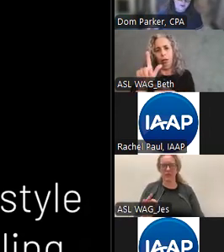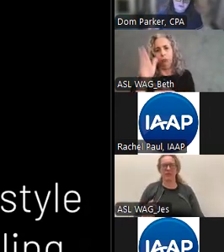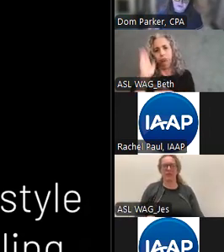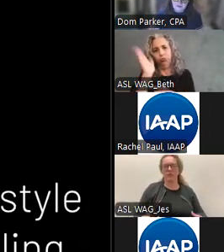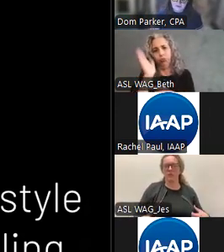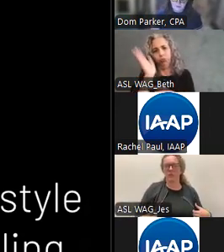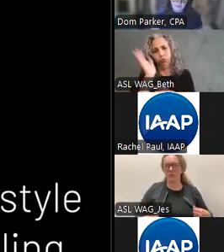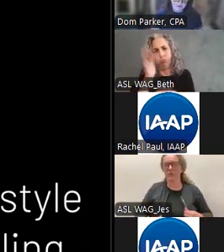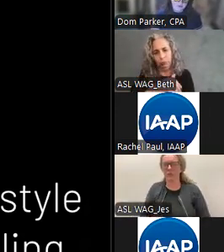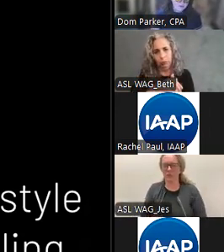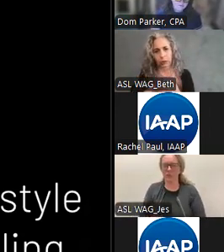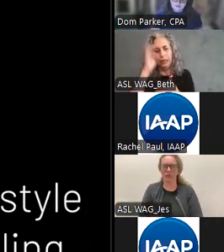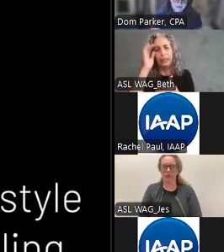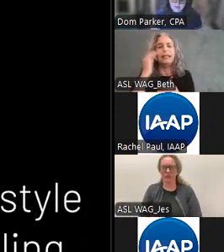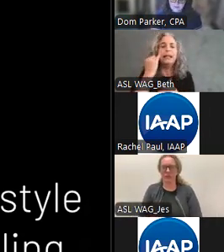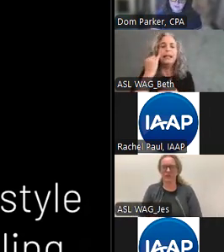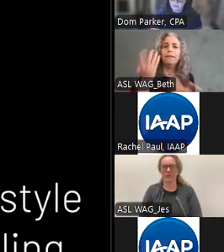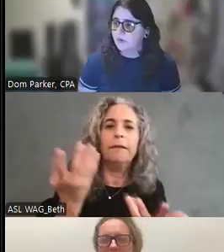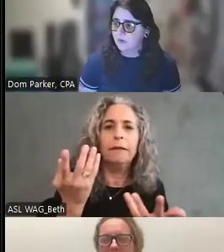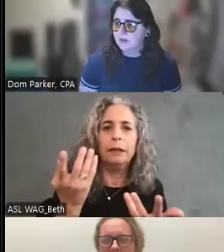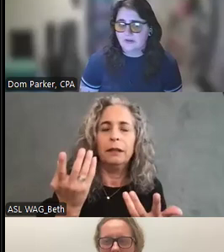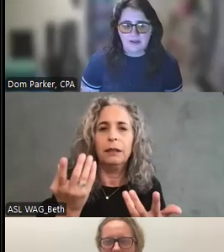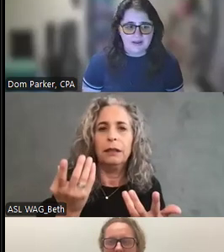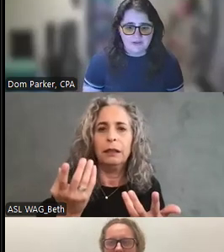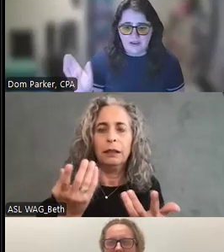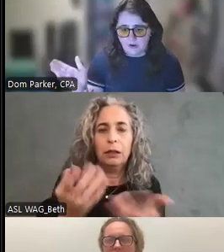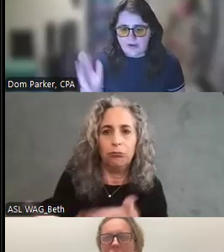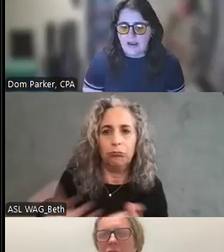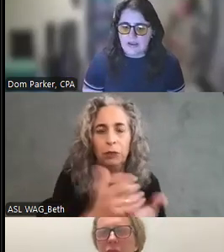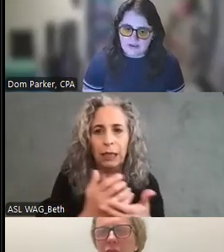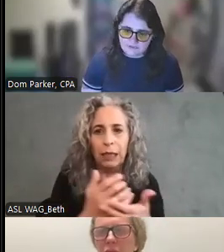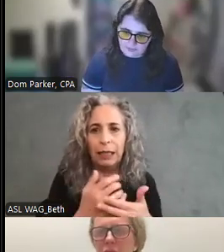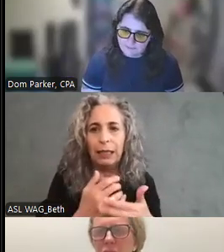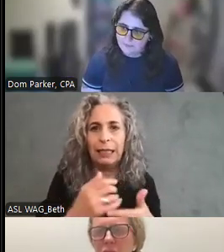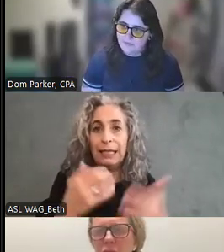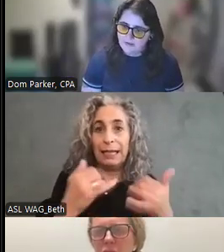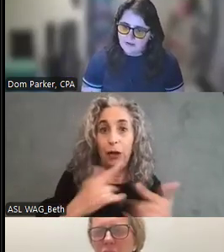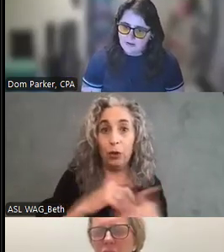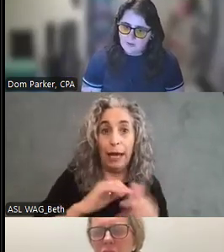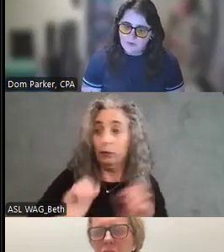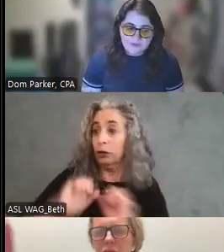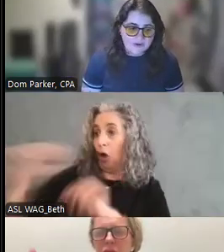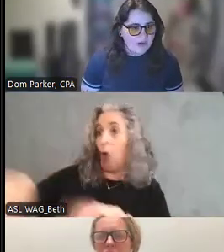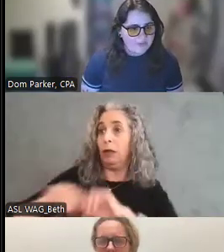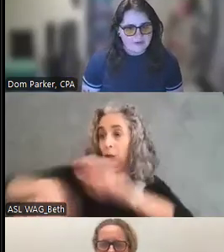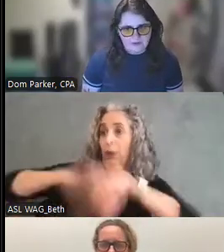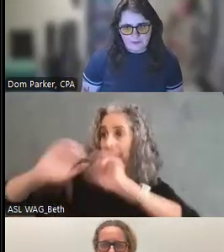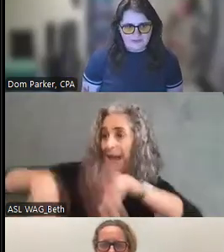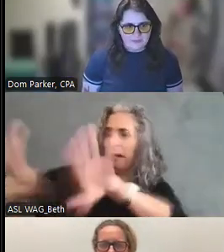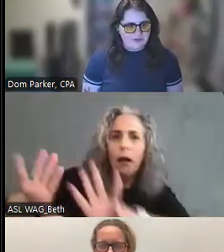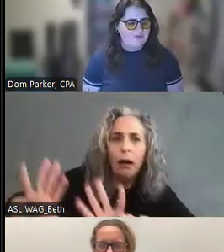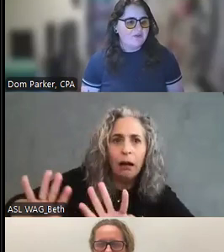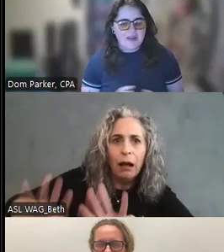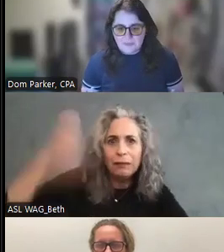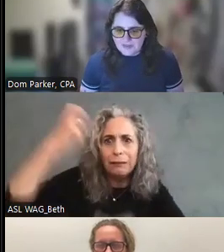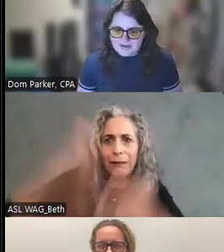tutorial is akin to someone just kicking you into a pool and saying, all right, now you can swim, which is incredibly difficult,